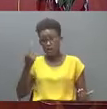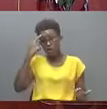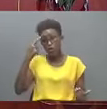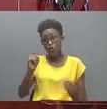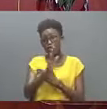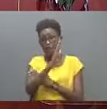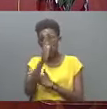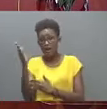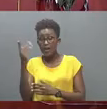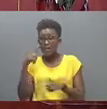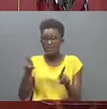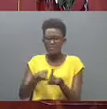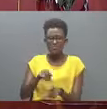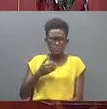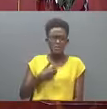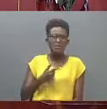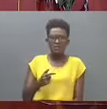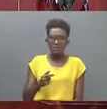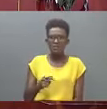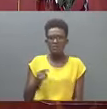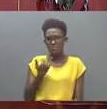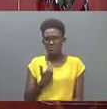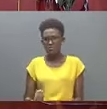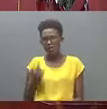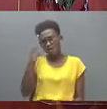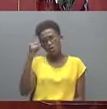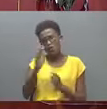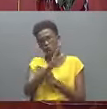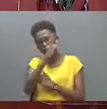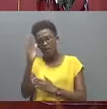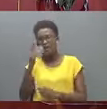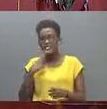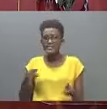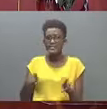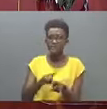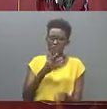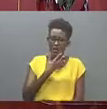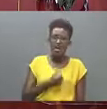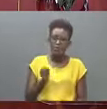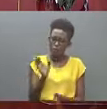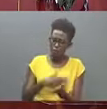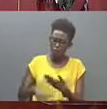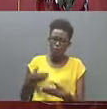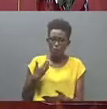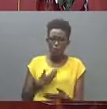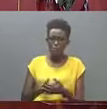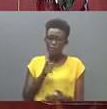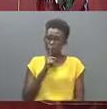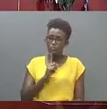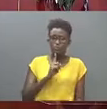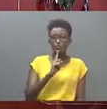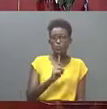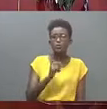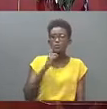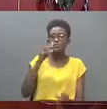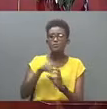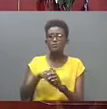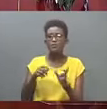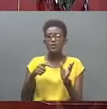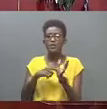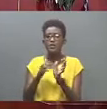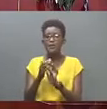So as a child of God, I regained all the privileges that are in the Bible in Genesis